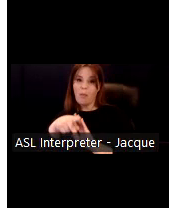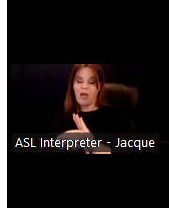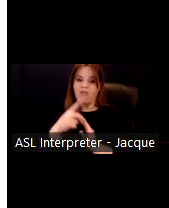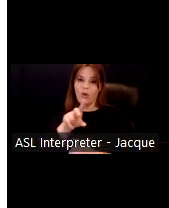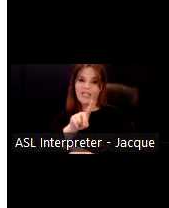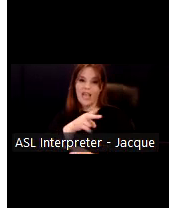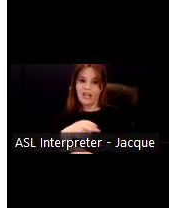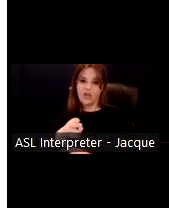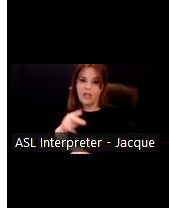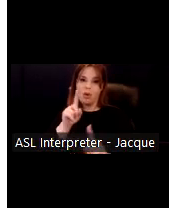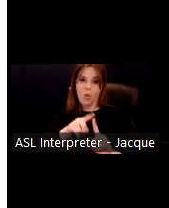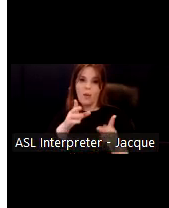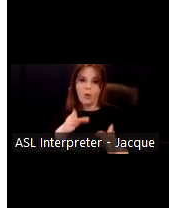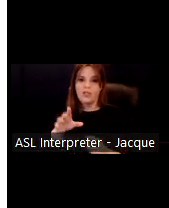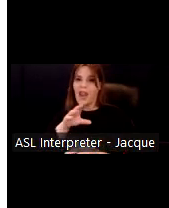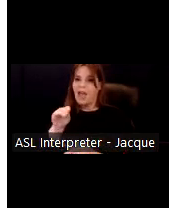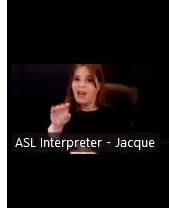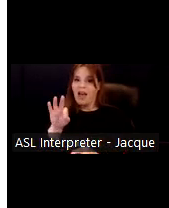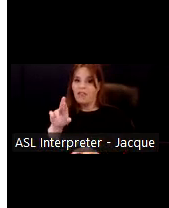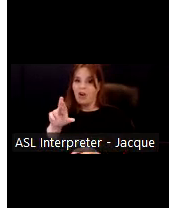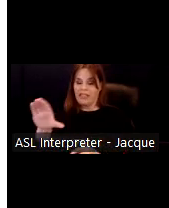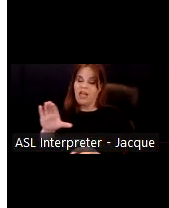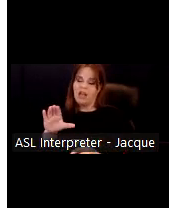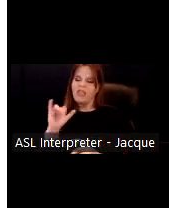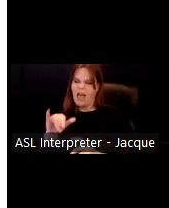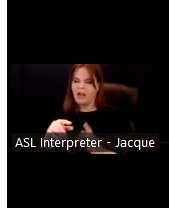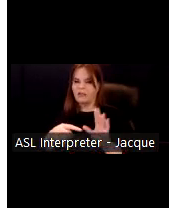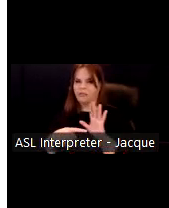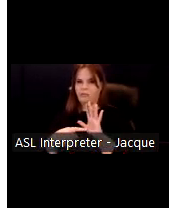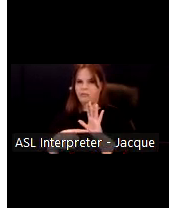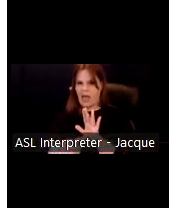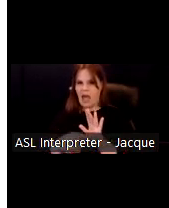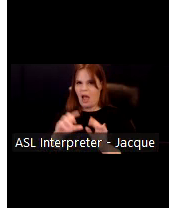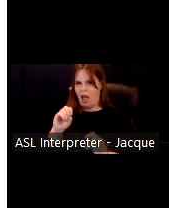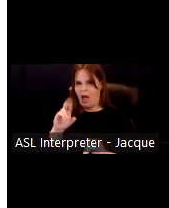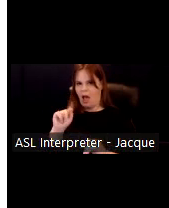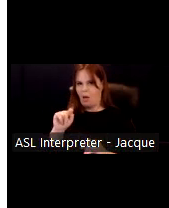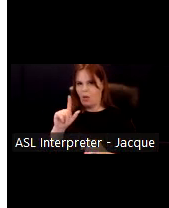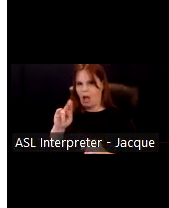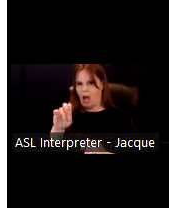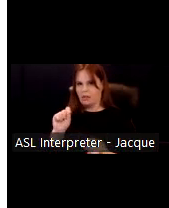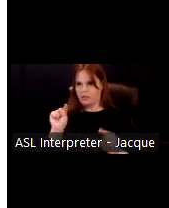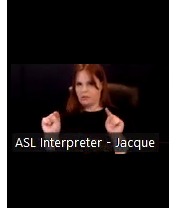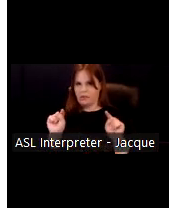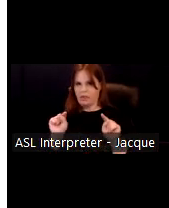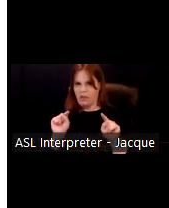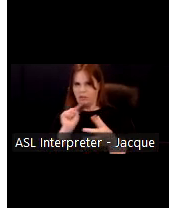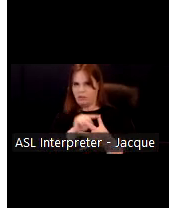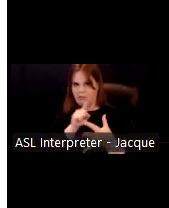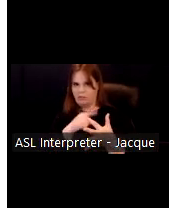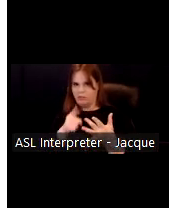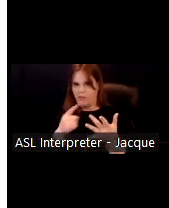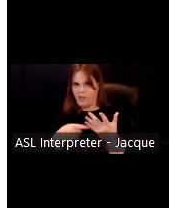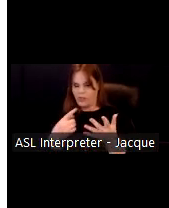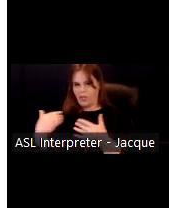DHH FRCs that outlines the responsibilities of both. But for this question around the partnership or